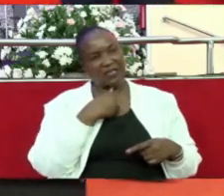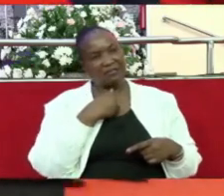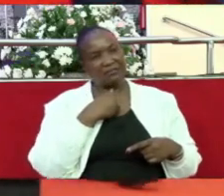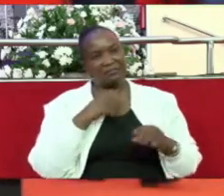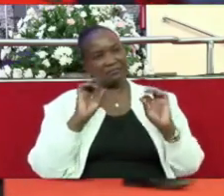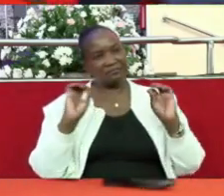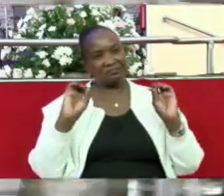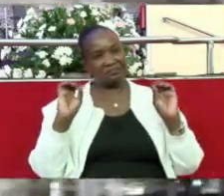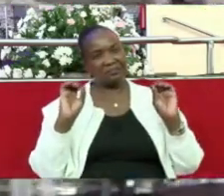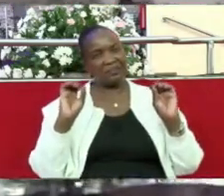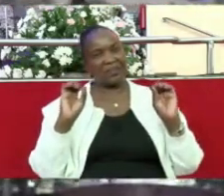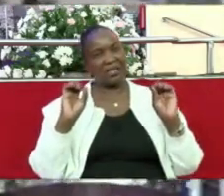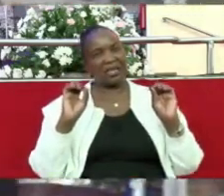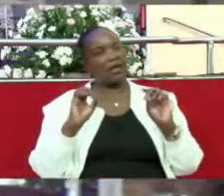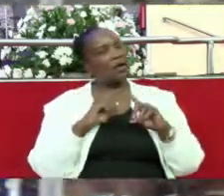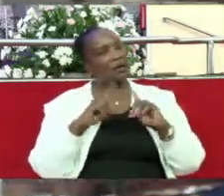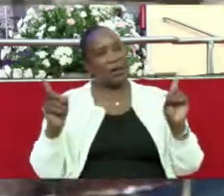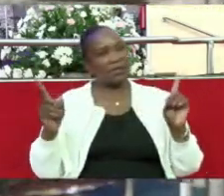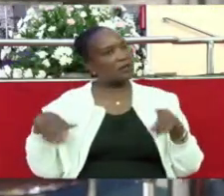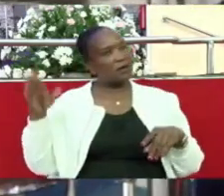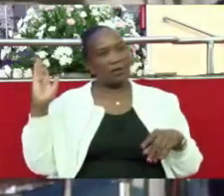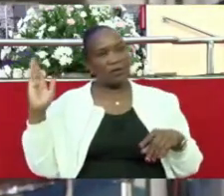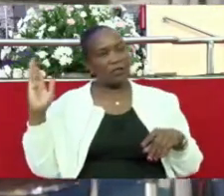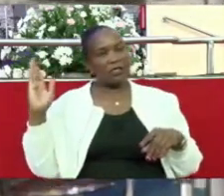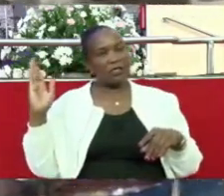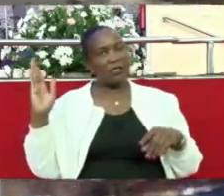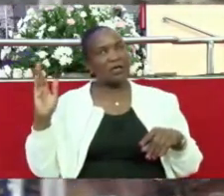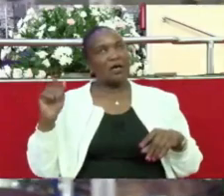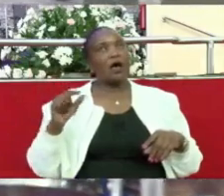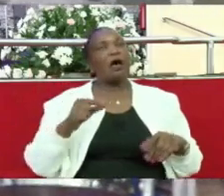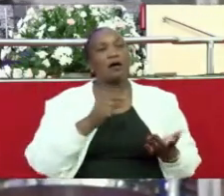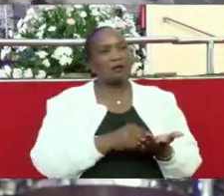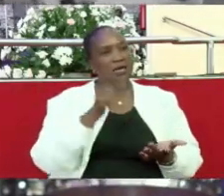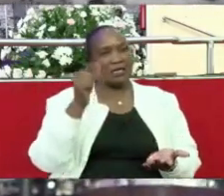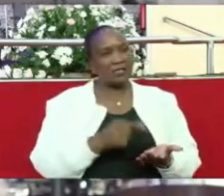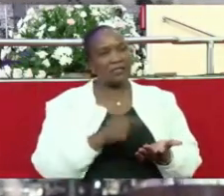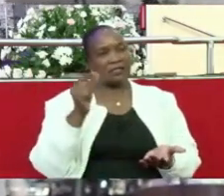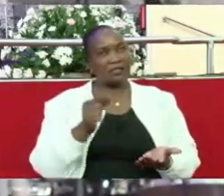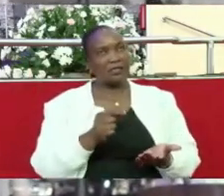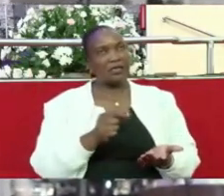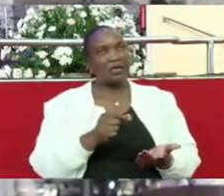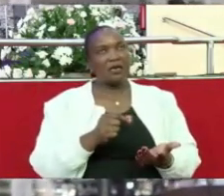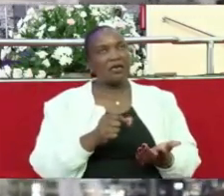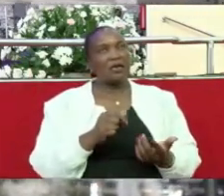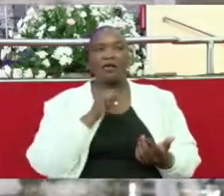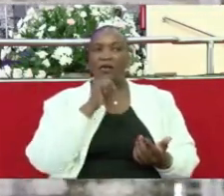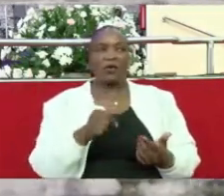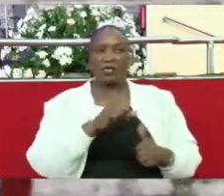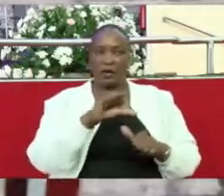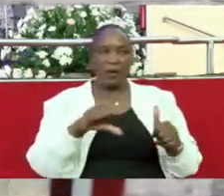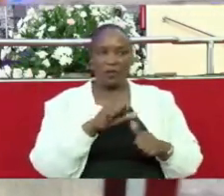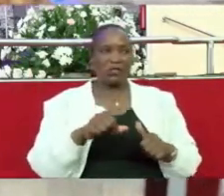men, but first by God. God is here. Grace breaks the chain. For